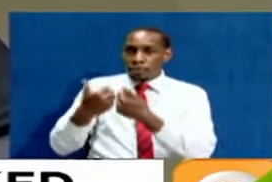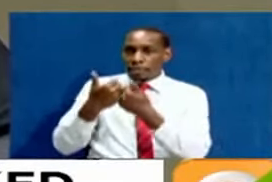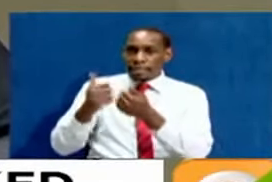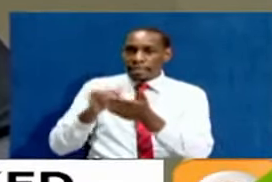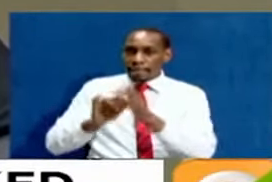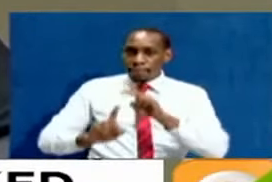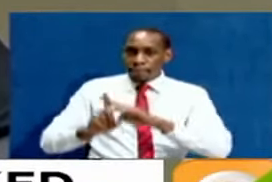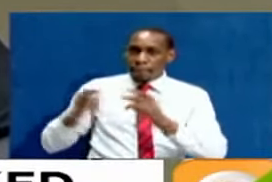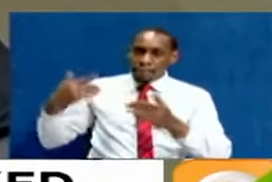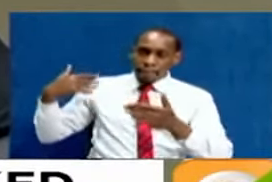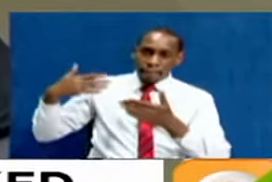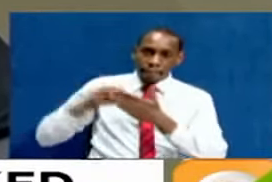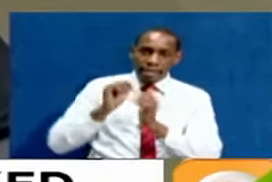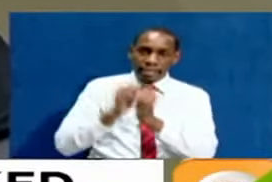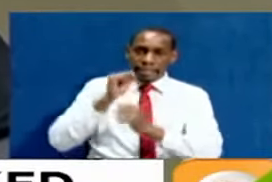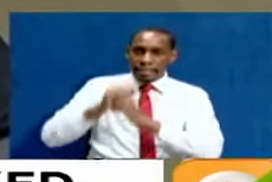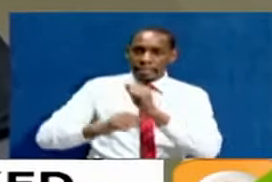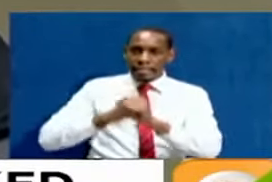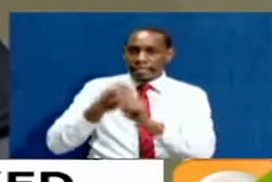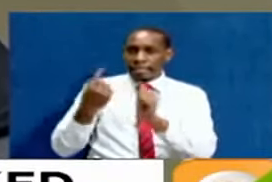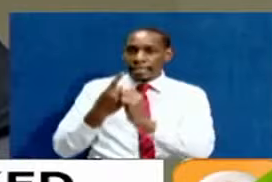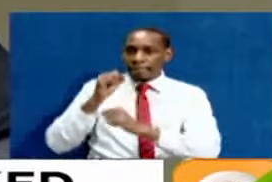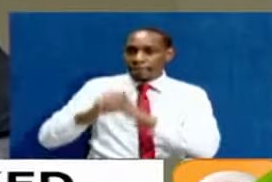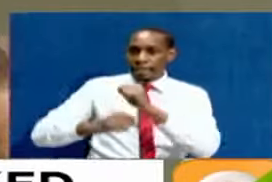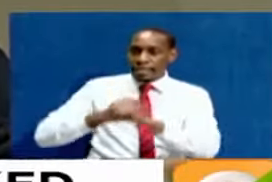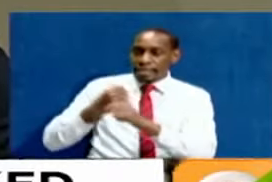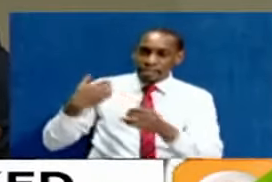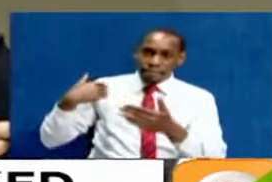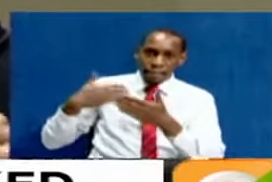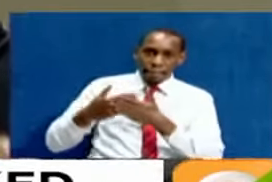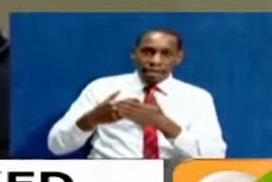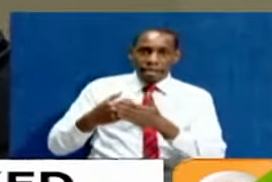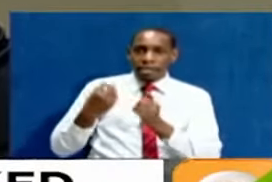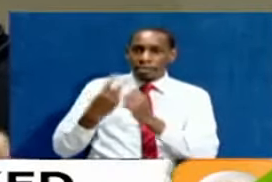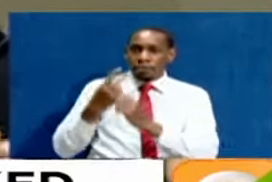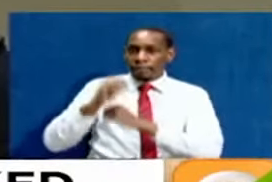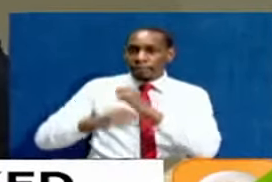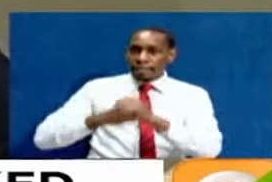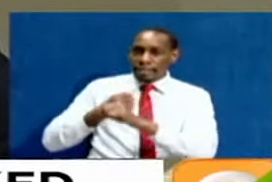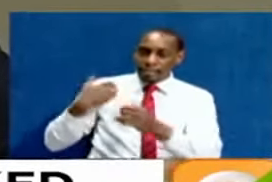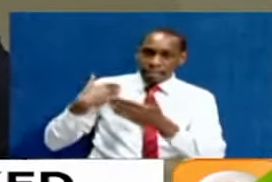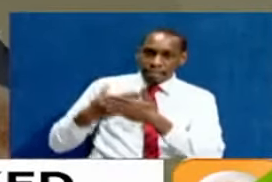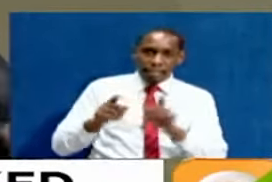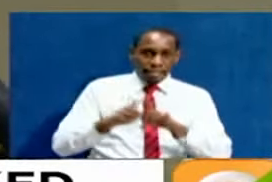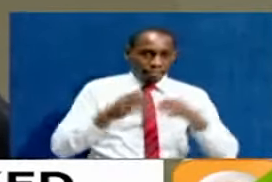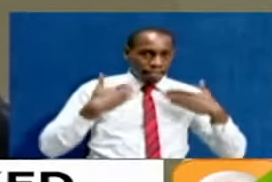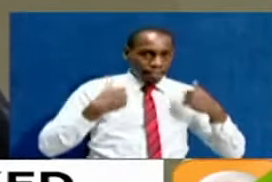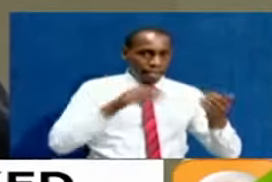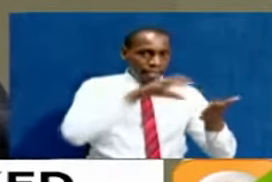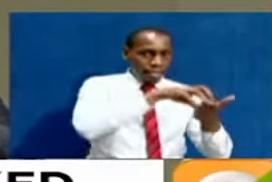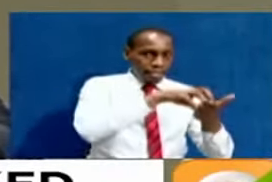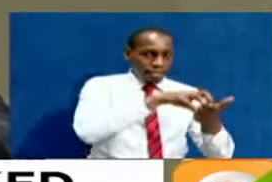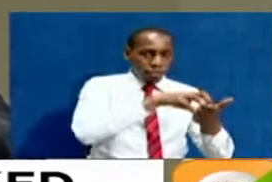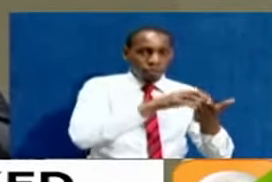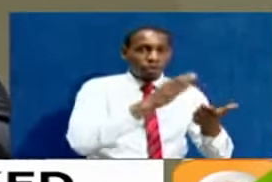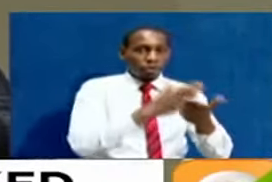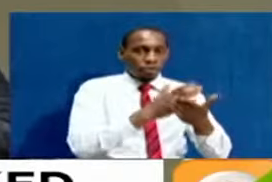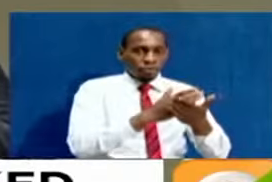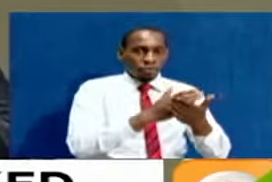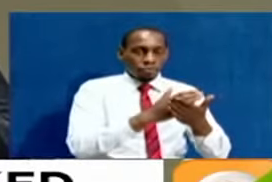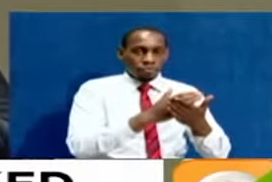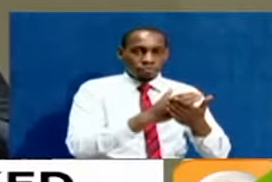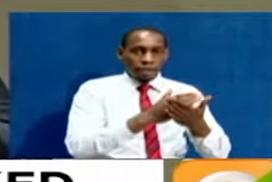began 10 years ago, 11 years ago, 12 years ago. We're dealing with health situations that are as old as